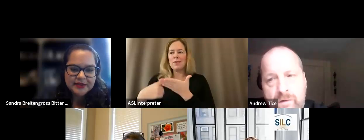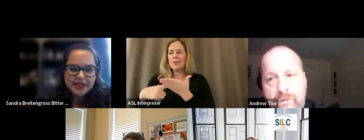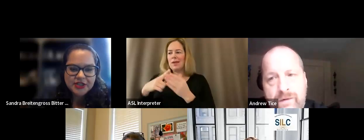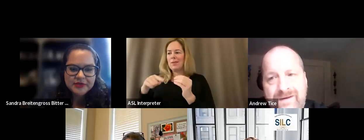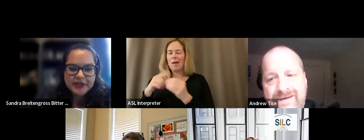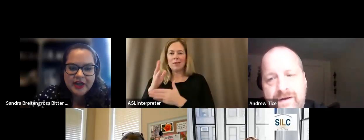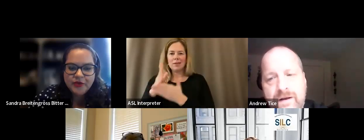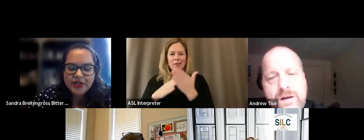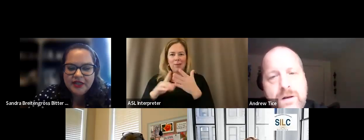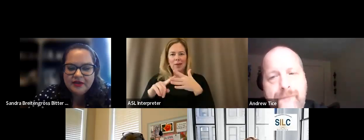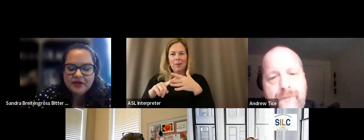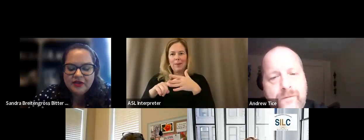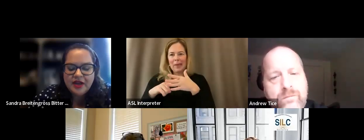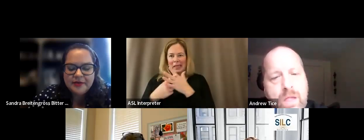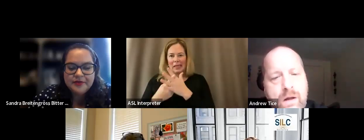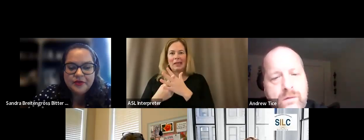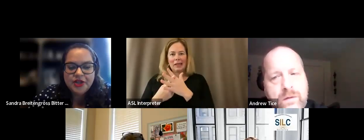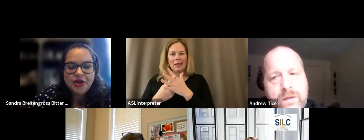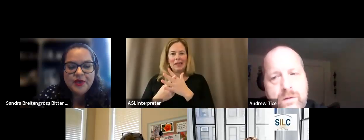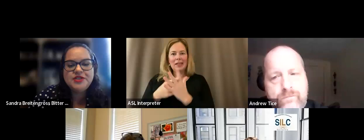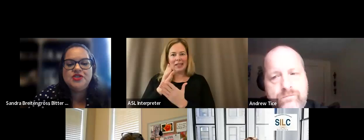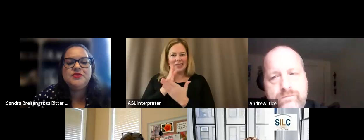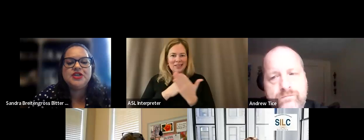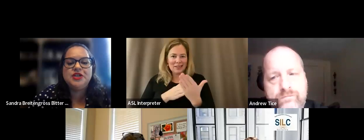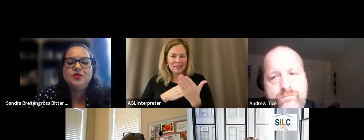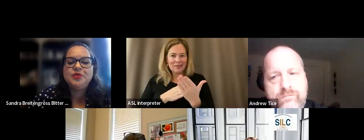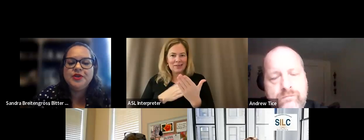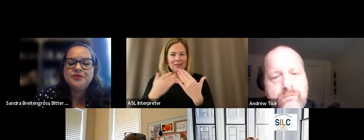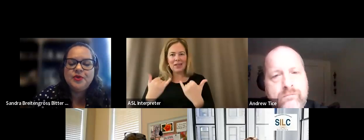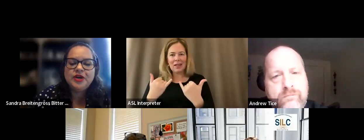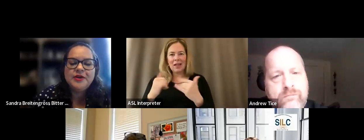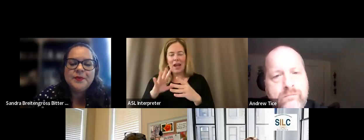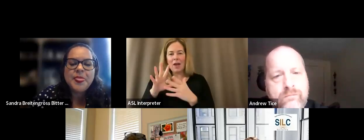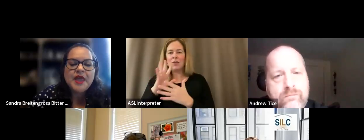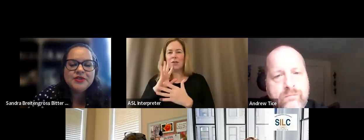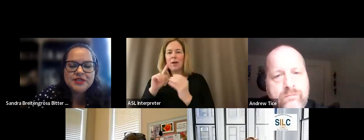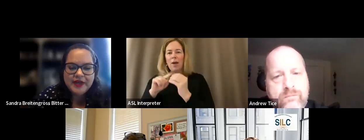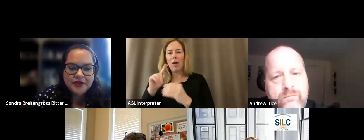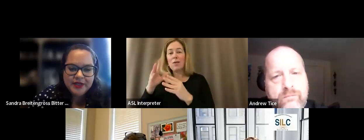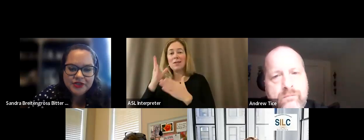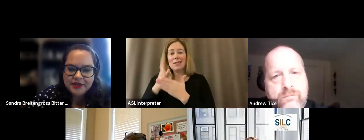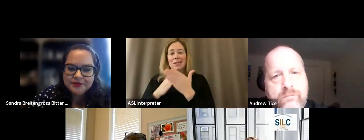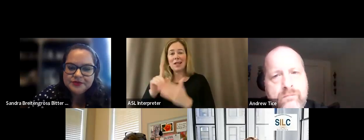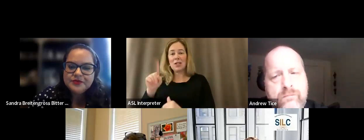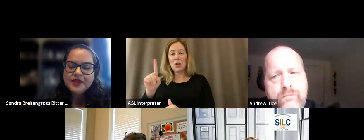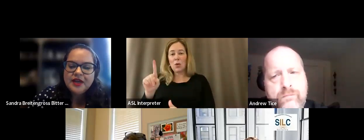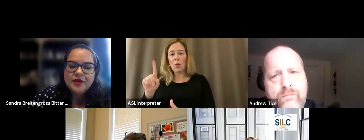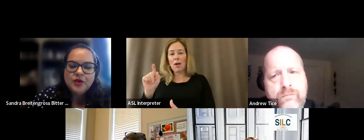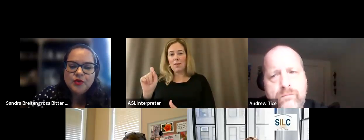of the beginning sections, but now we're going to go into section 1.4, which is